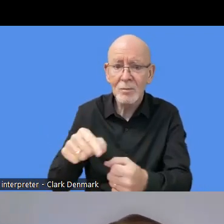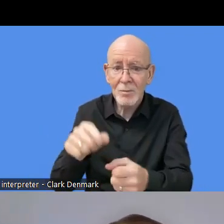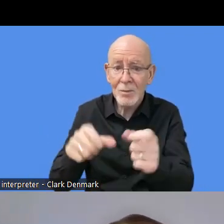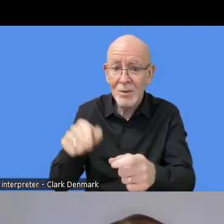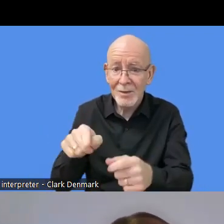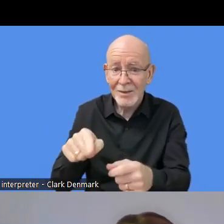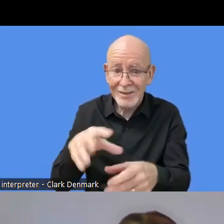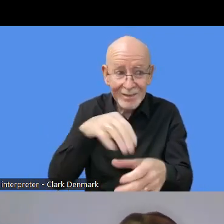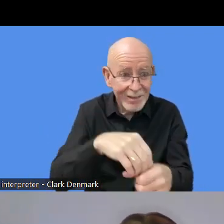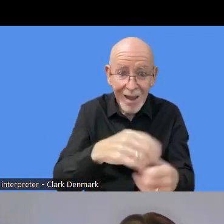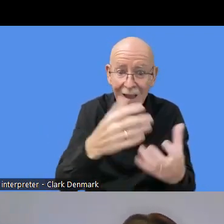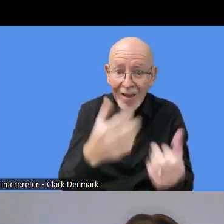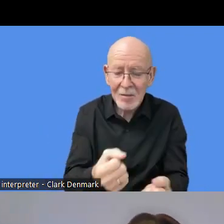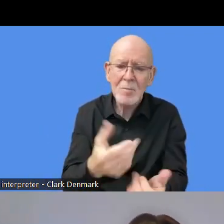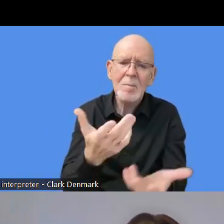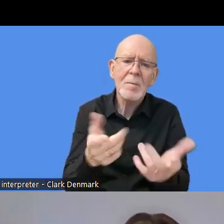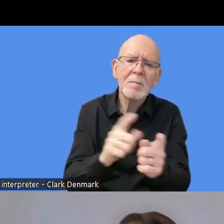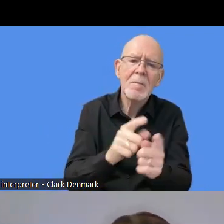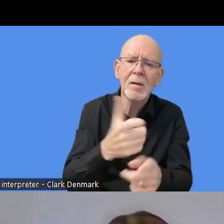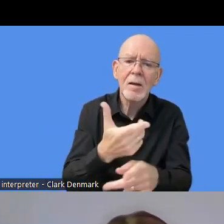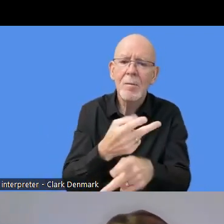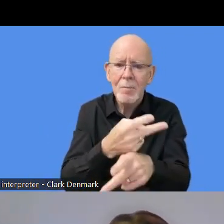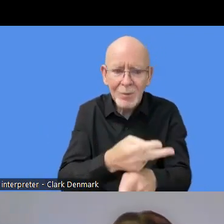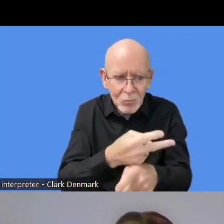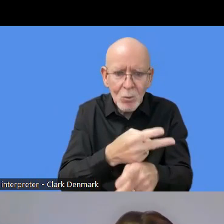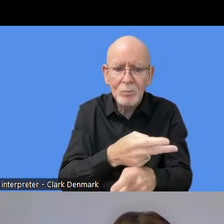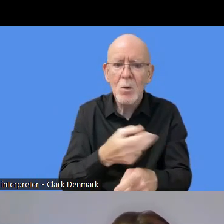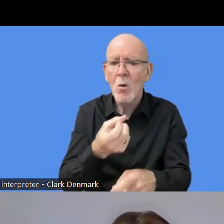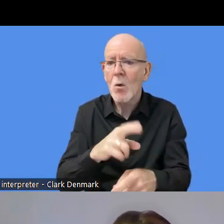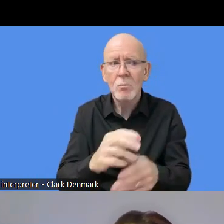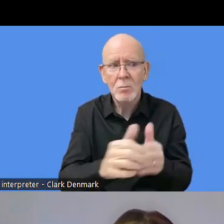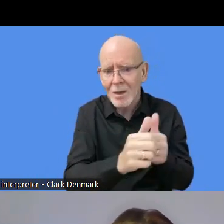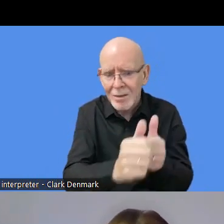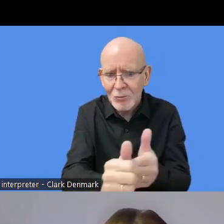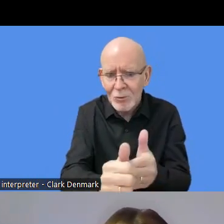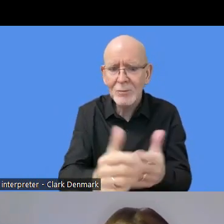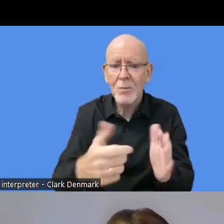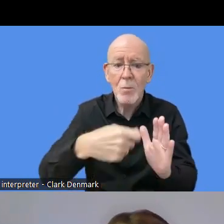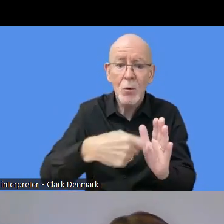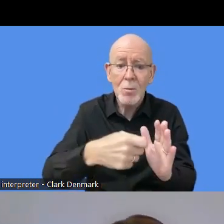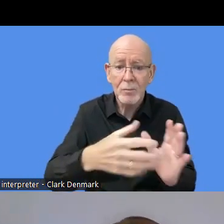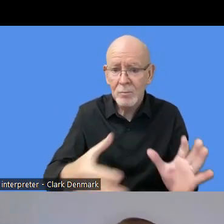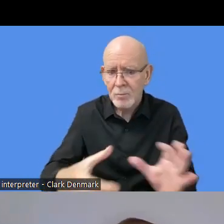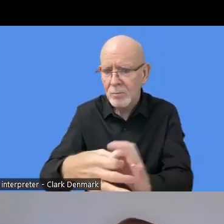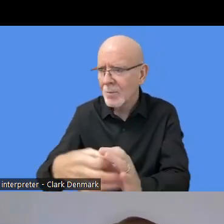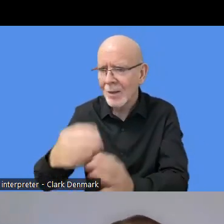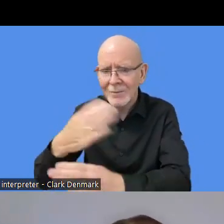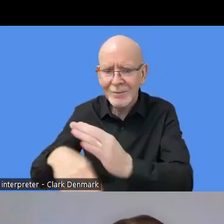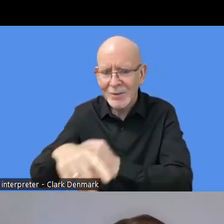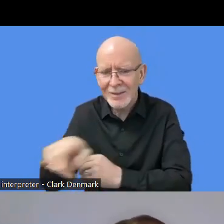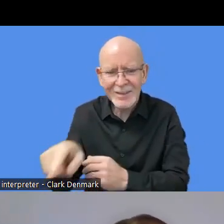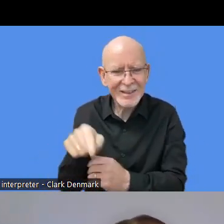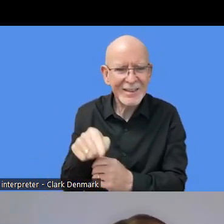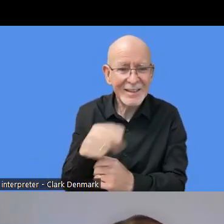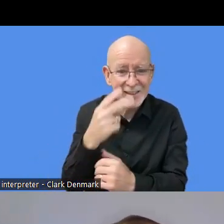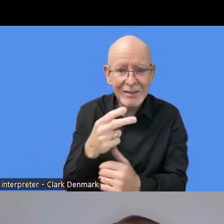with disabilities, this would mean the number of employees with disabilities who got a promotion, for example. So it does not only